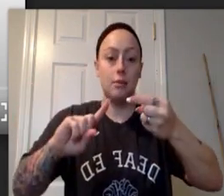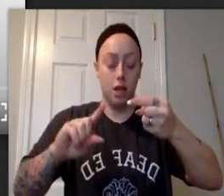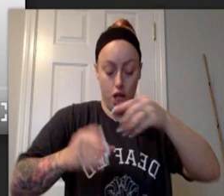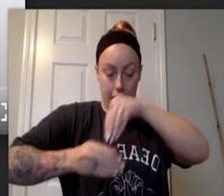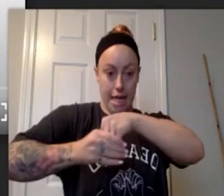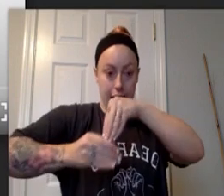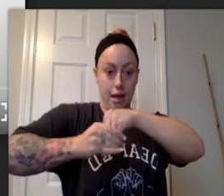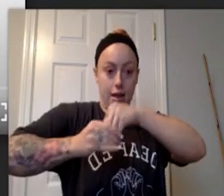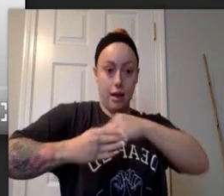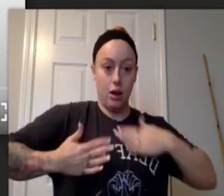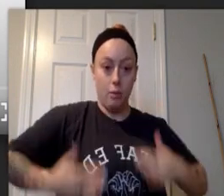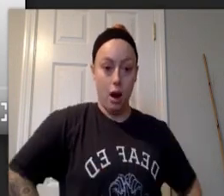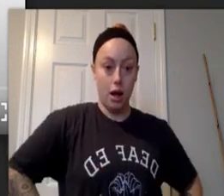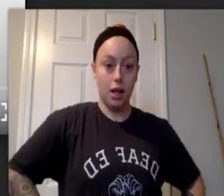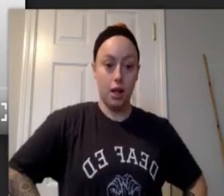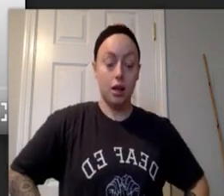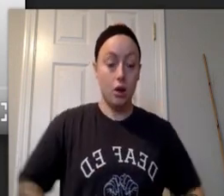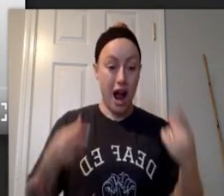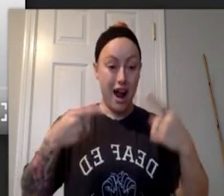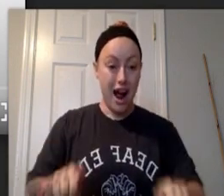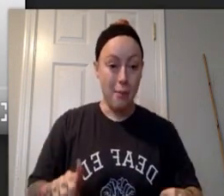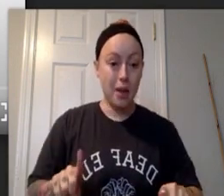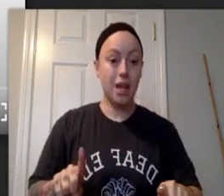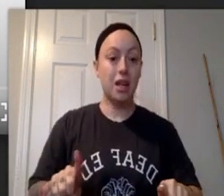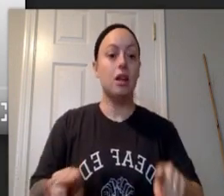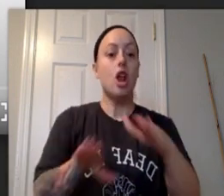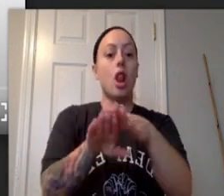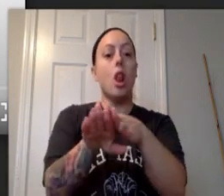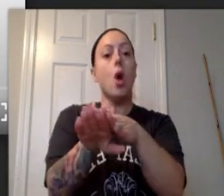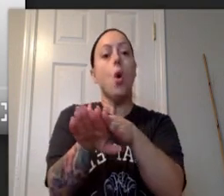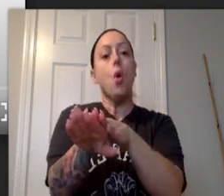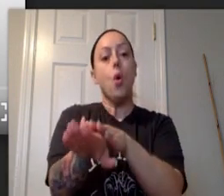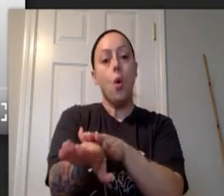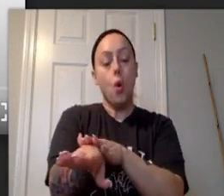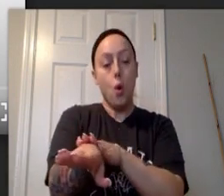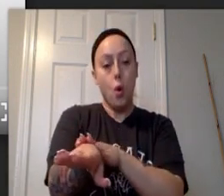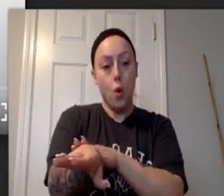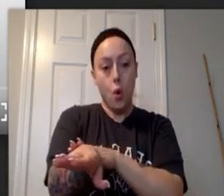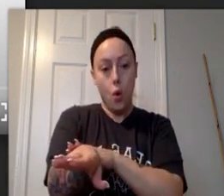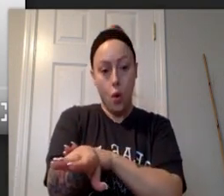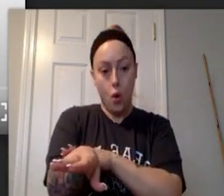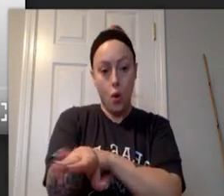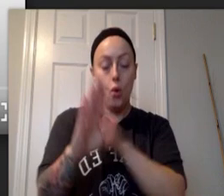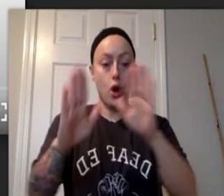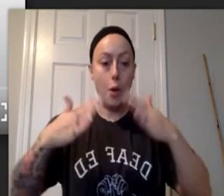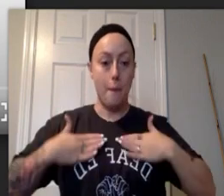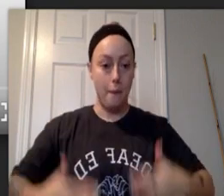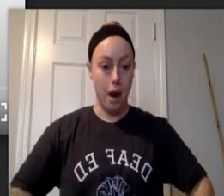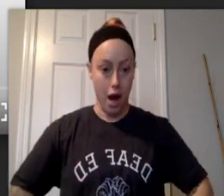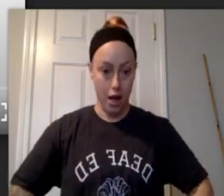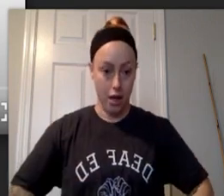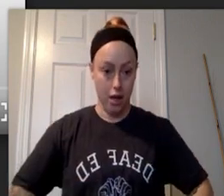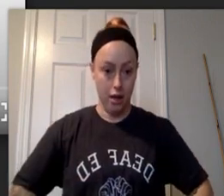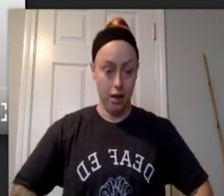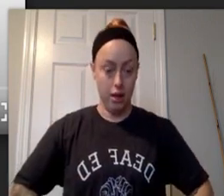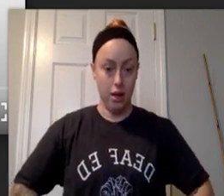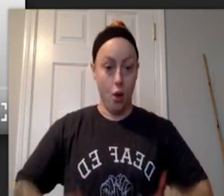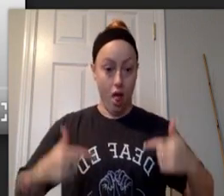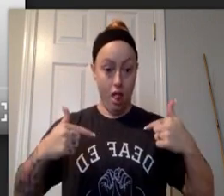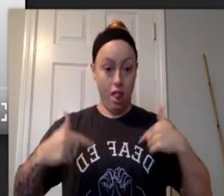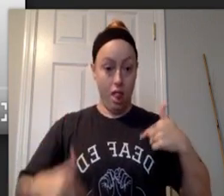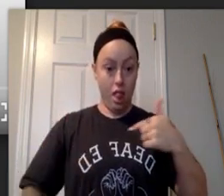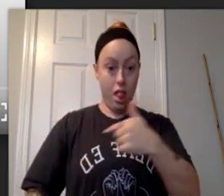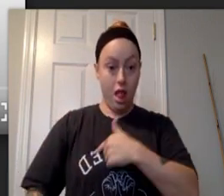why in an opioid overdose, we experience respiratory depression, our lungs stop working, and then our heart